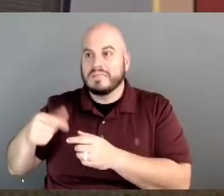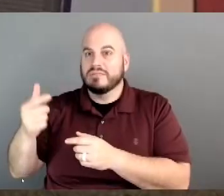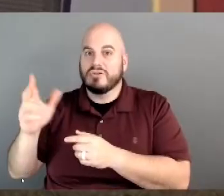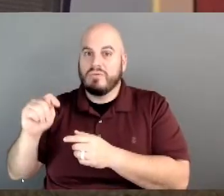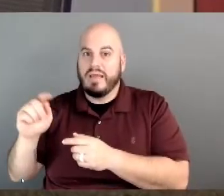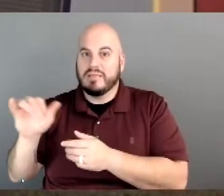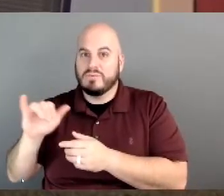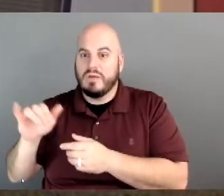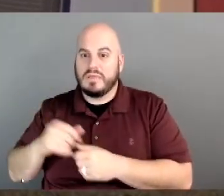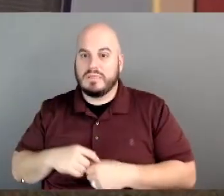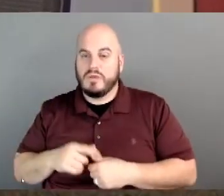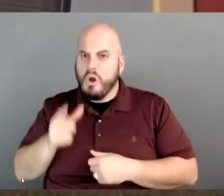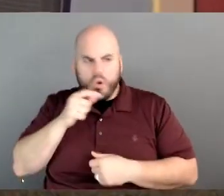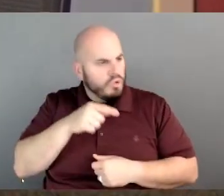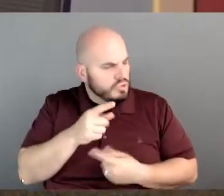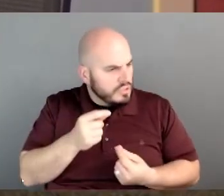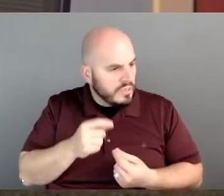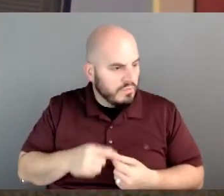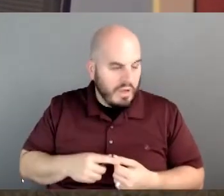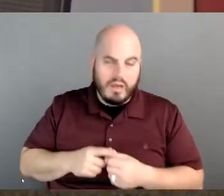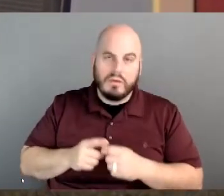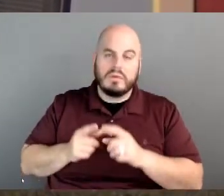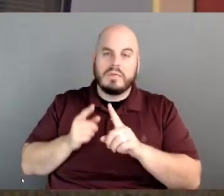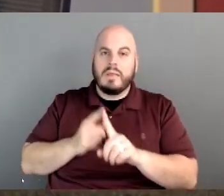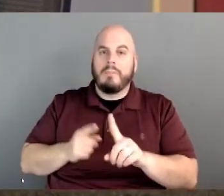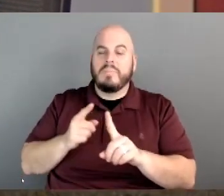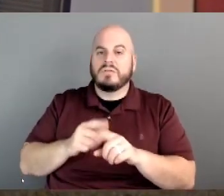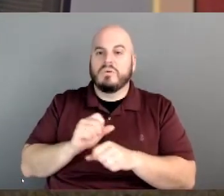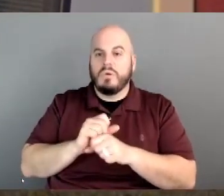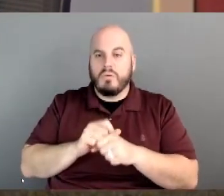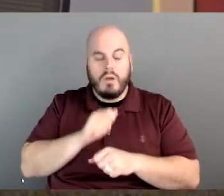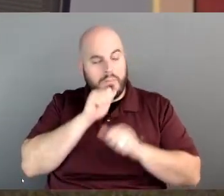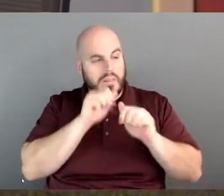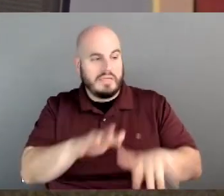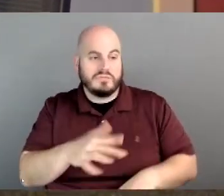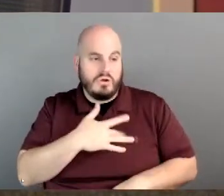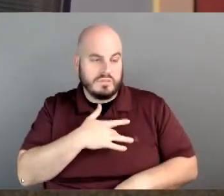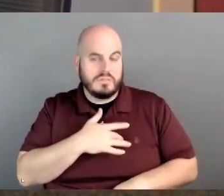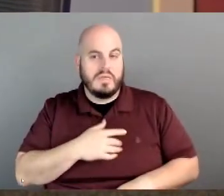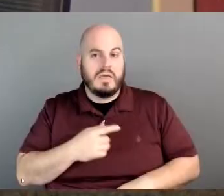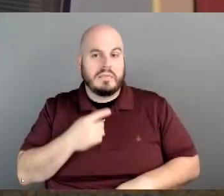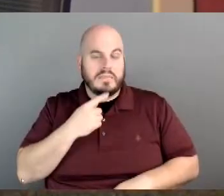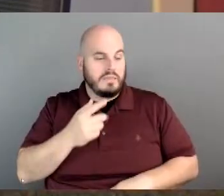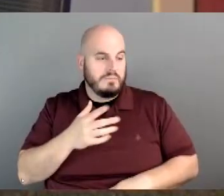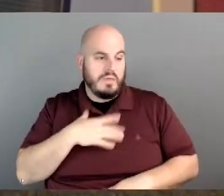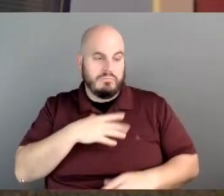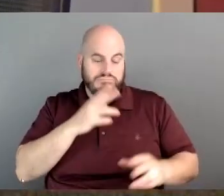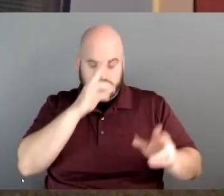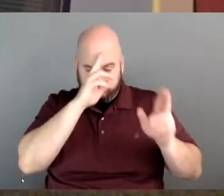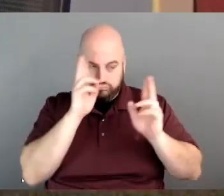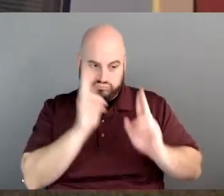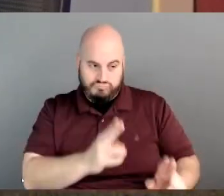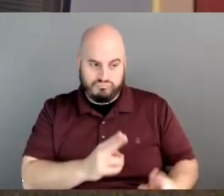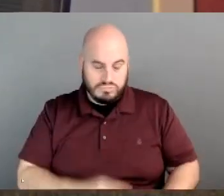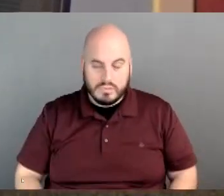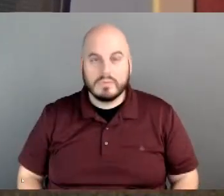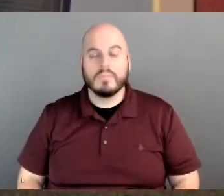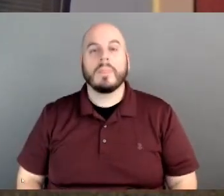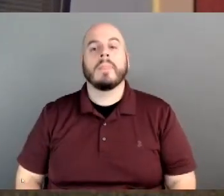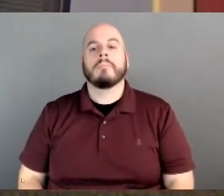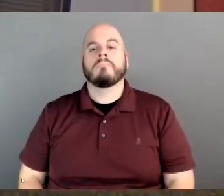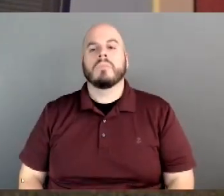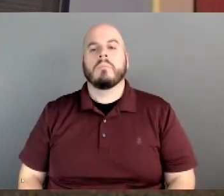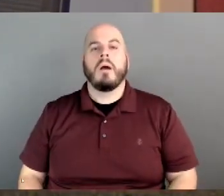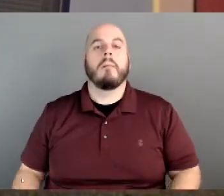"Well, it was led by Mission Waco." And they were like, "Well, bless their hearts. Tell them that they have my utmost respect." But moreover,